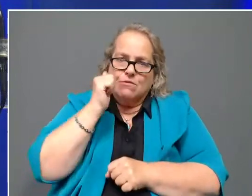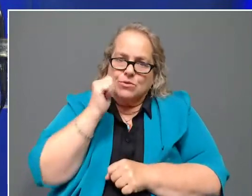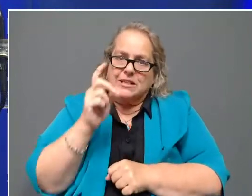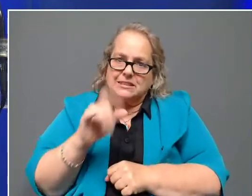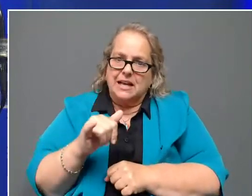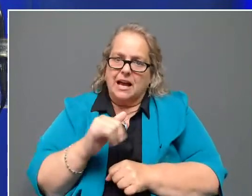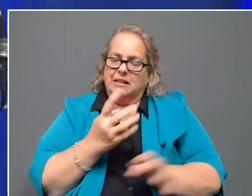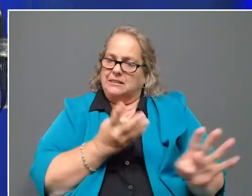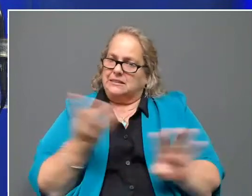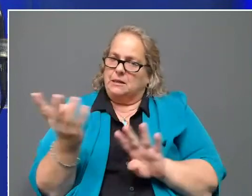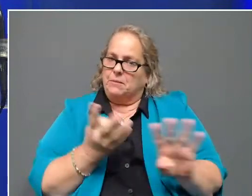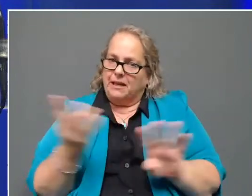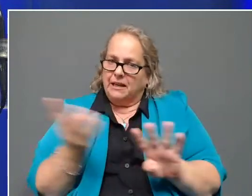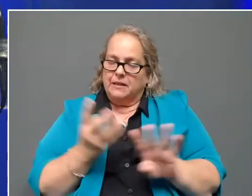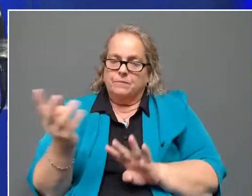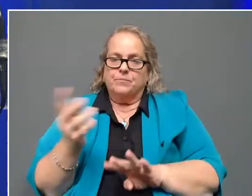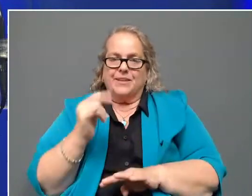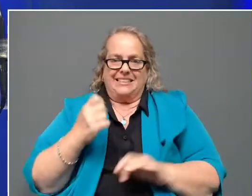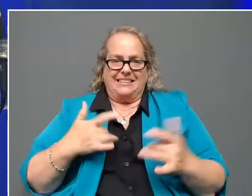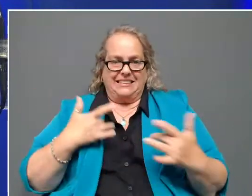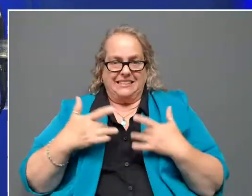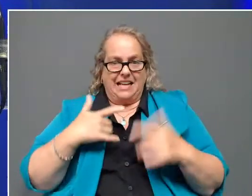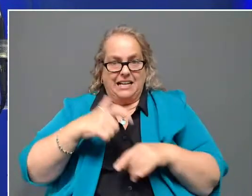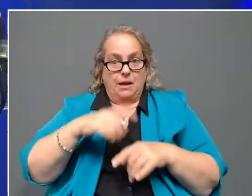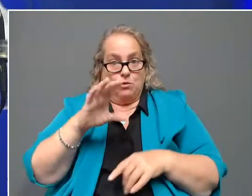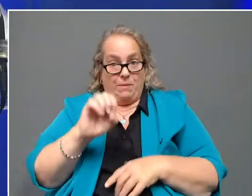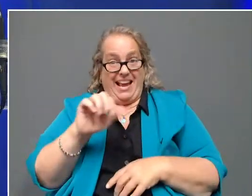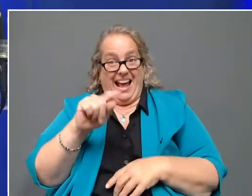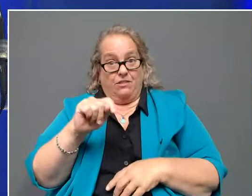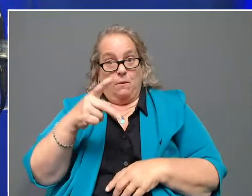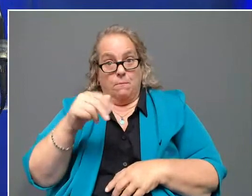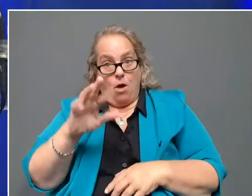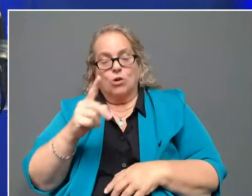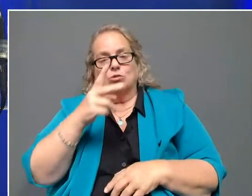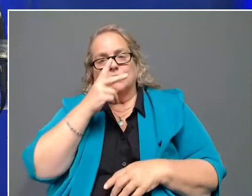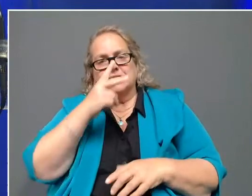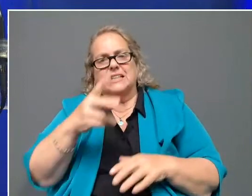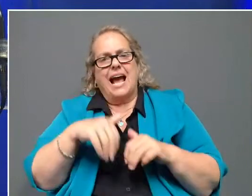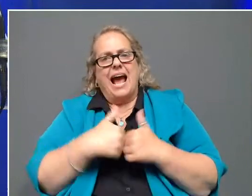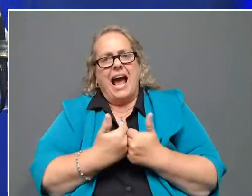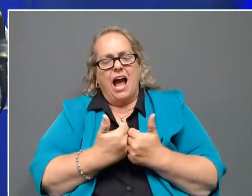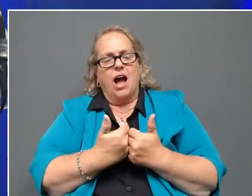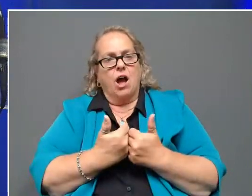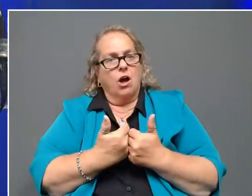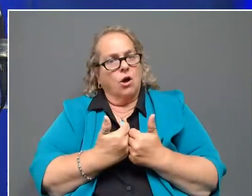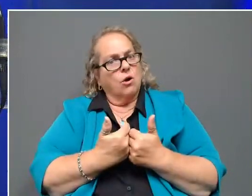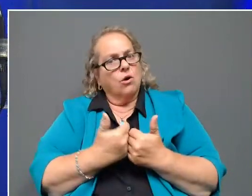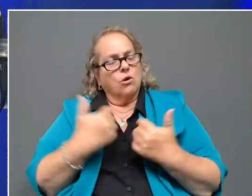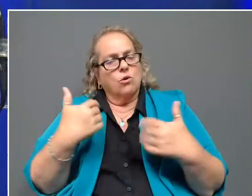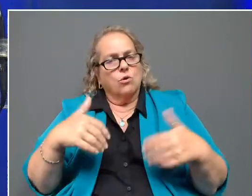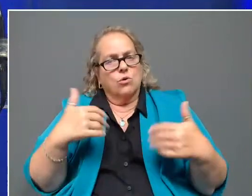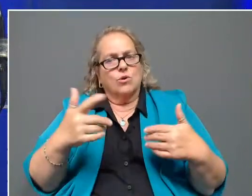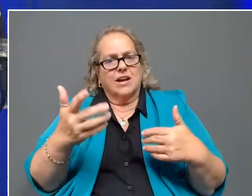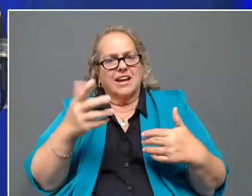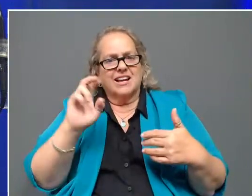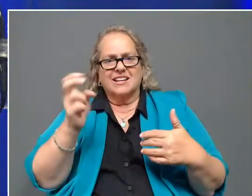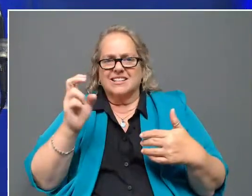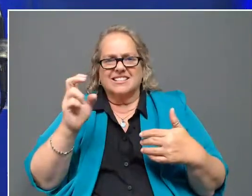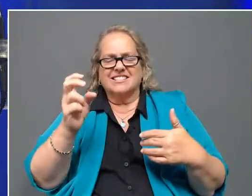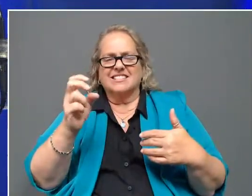time to be at the park and see how it has basically risen like Phoenix from the ashes